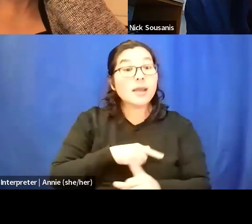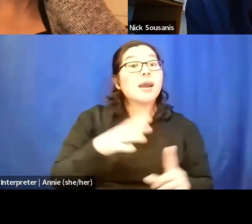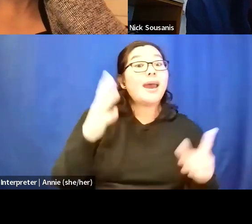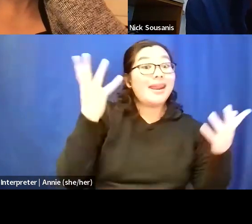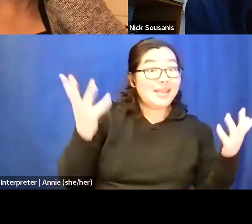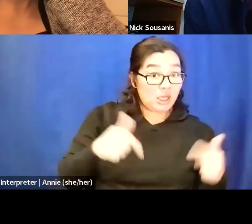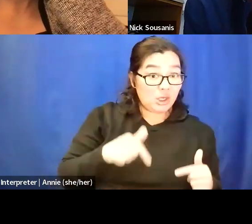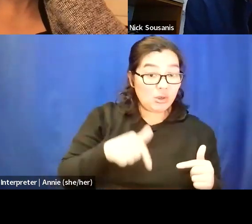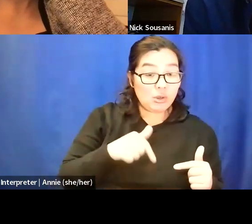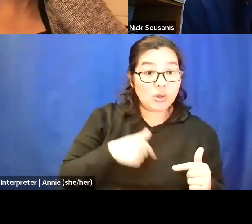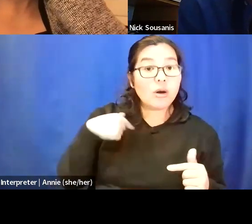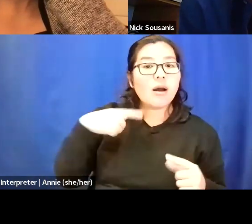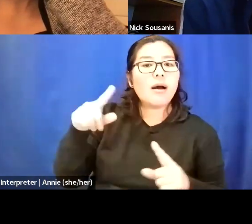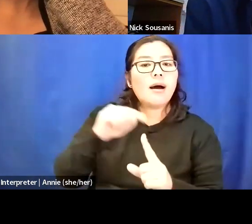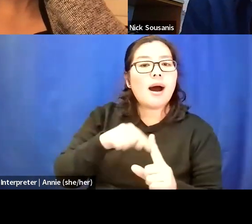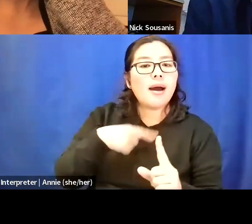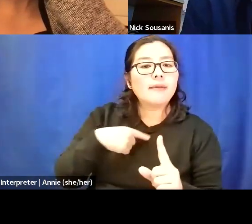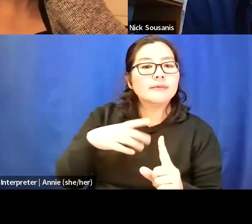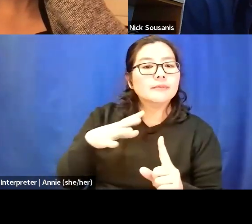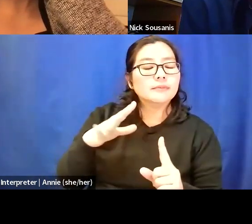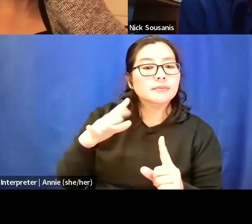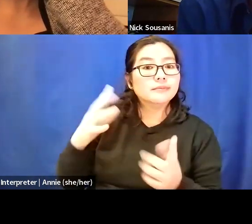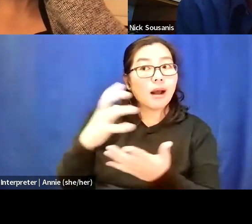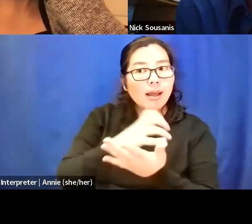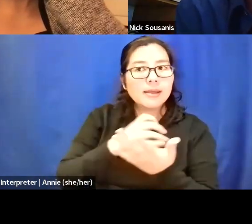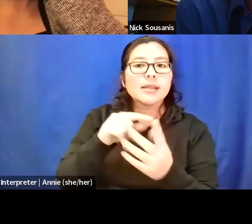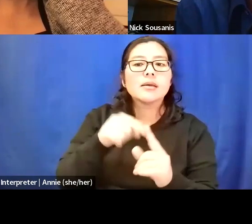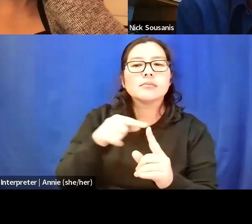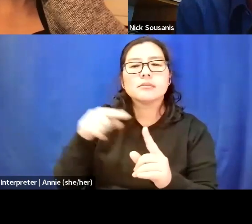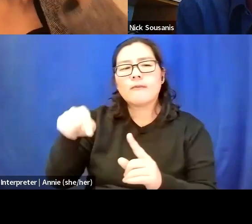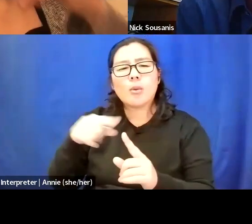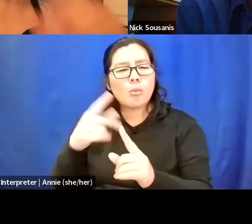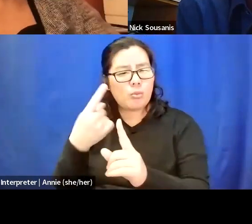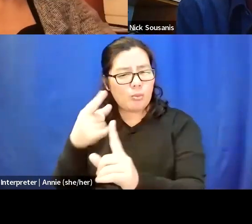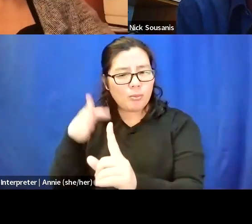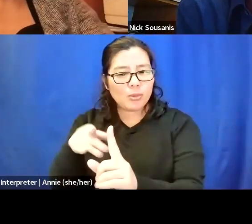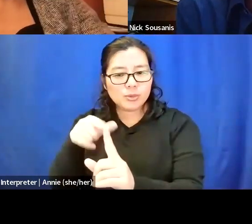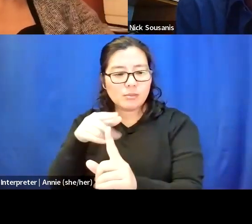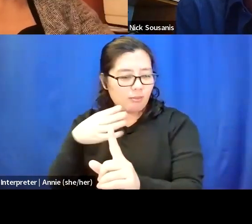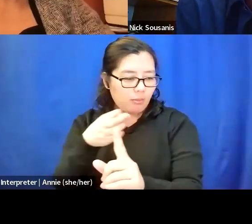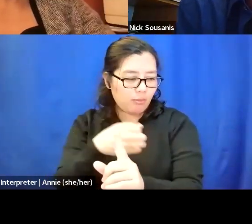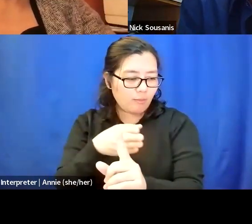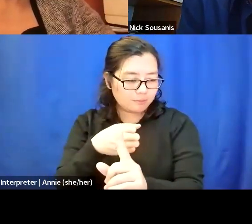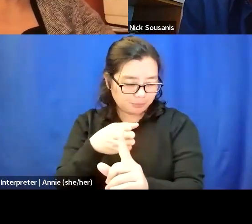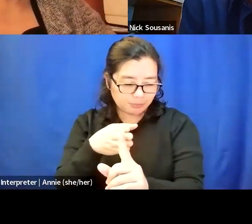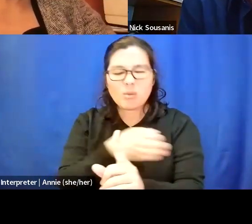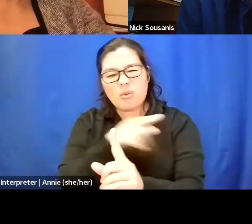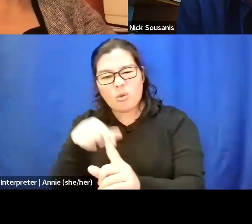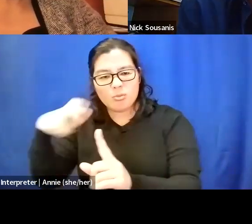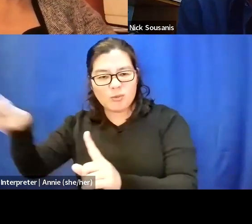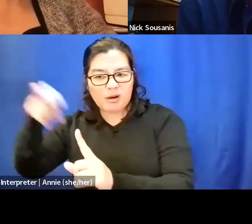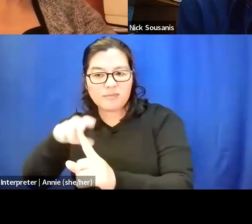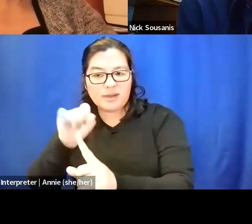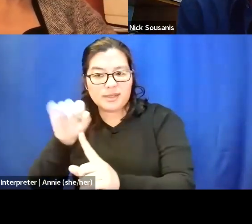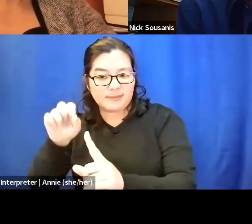Su, who was a big part of our project until moving off from the university a year ago. And I'd ask her, I was like, is this a cool idea